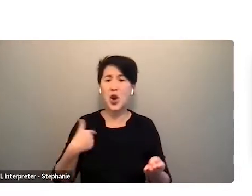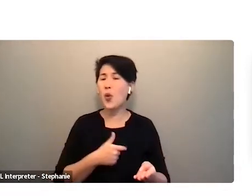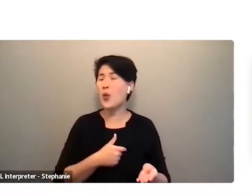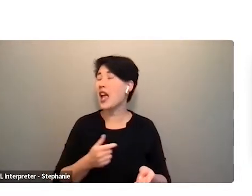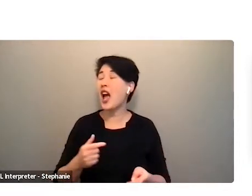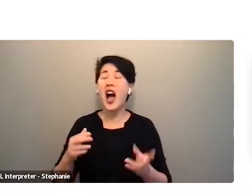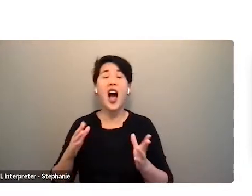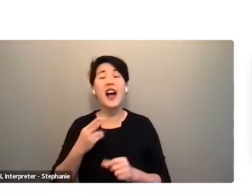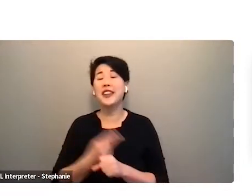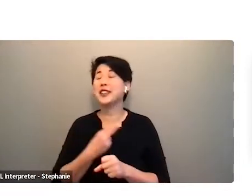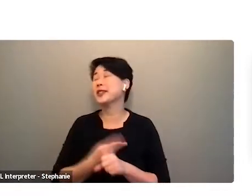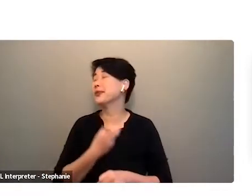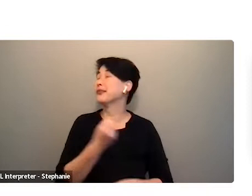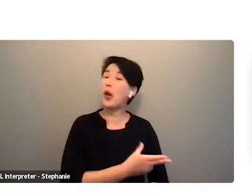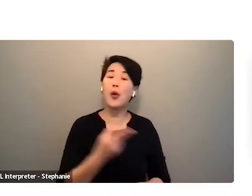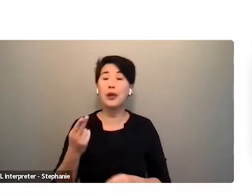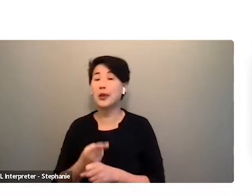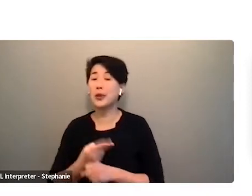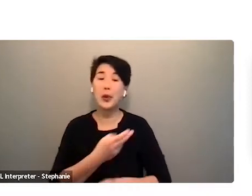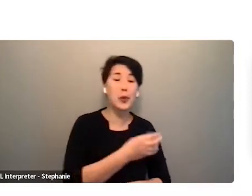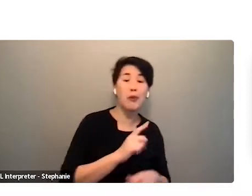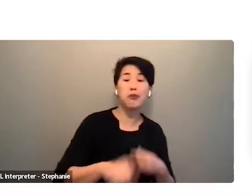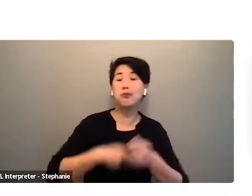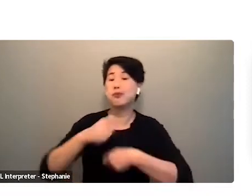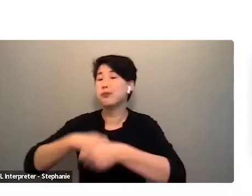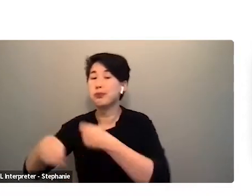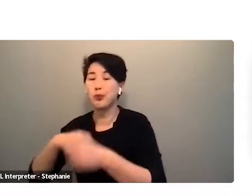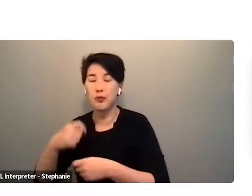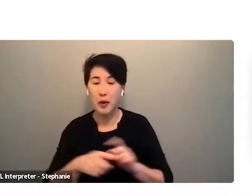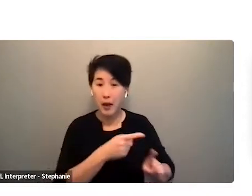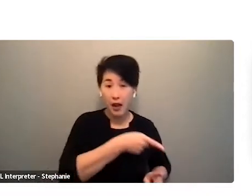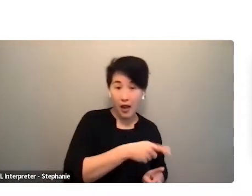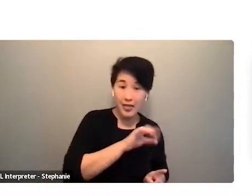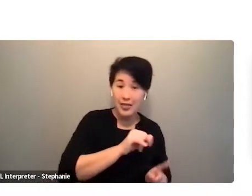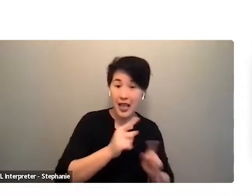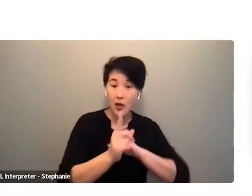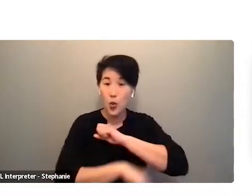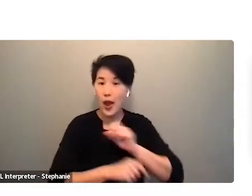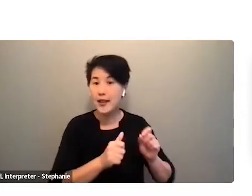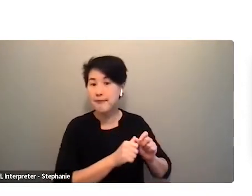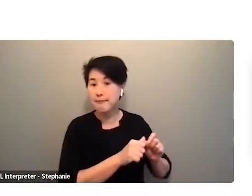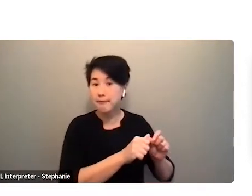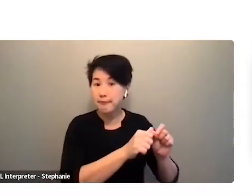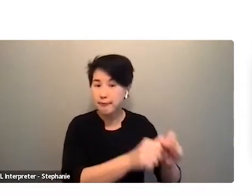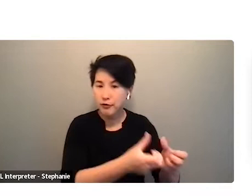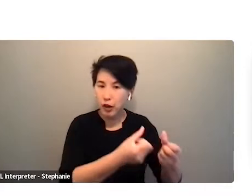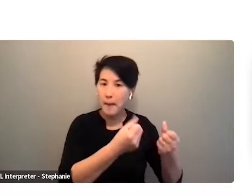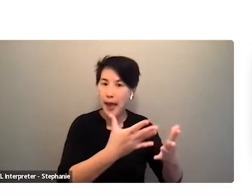whimsically, and they end up lasting lifetimes and generations. So what does it look like if we use these